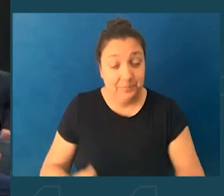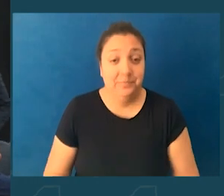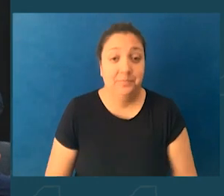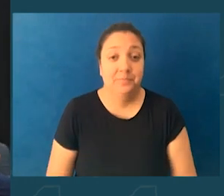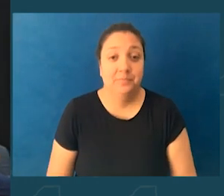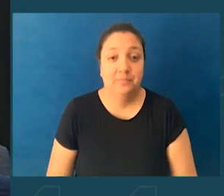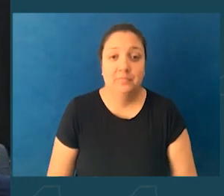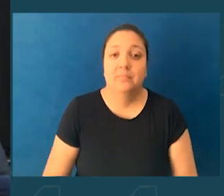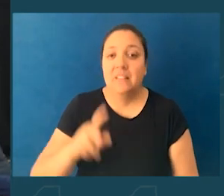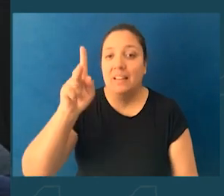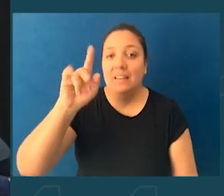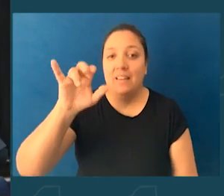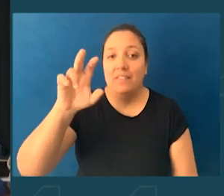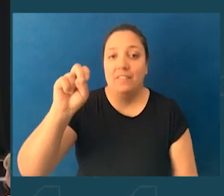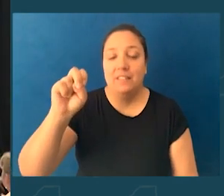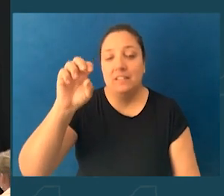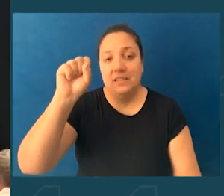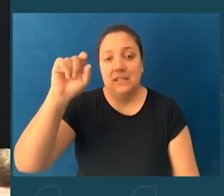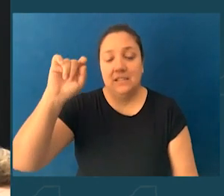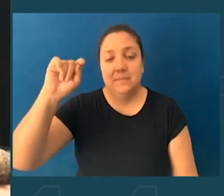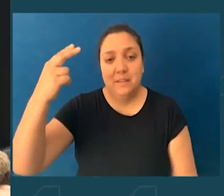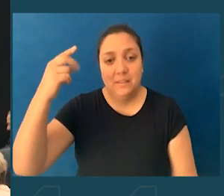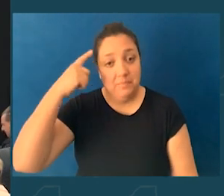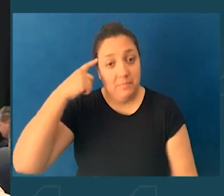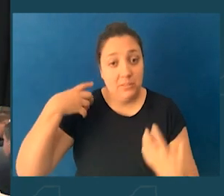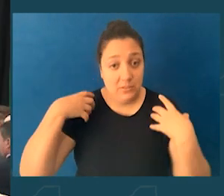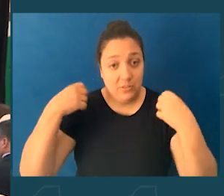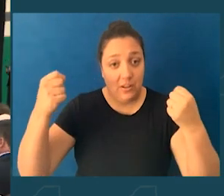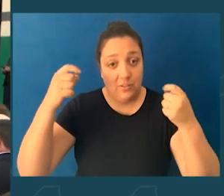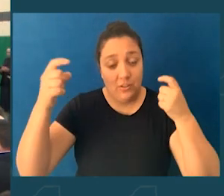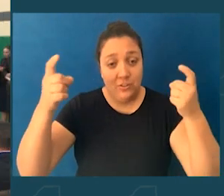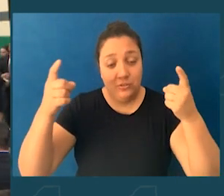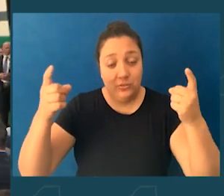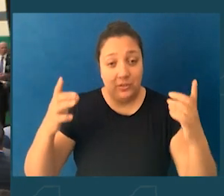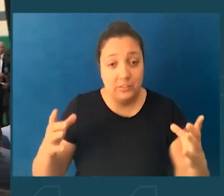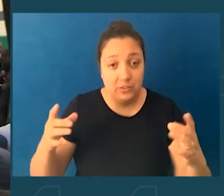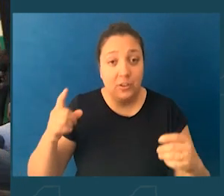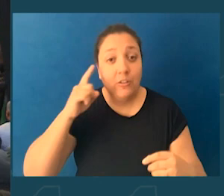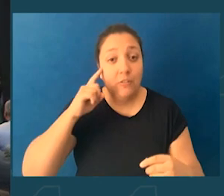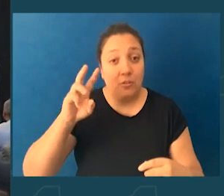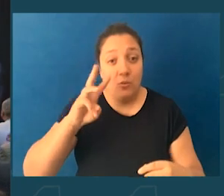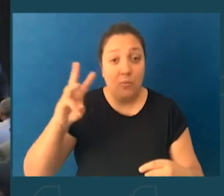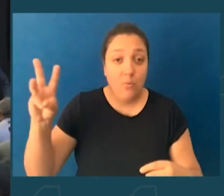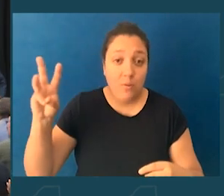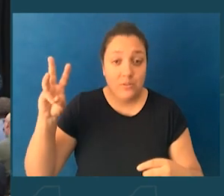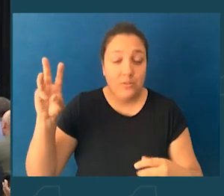Kevin Smith, Director, Mental Health Peer Connection of Western New York.